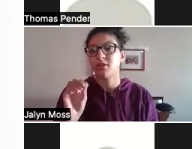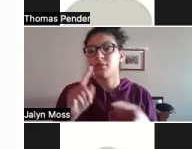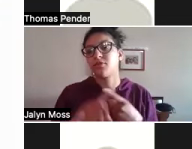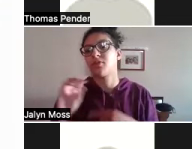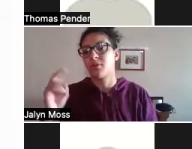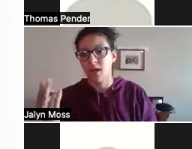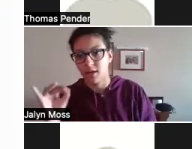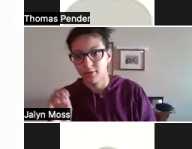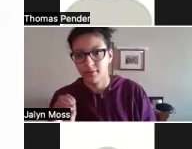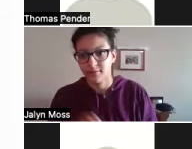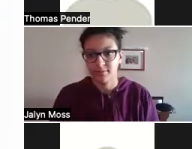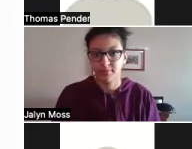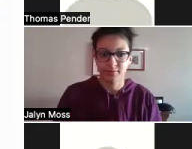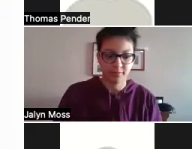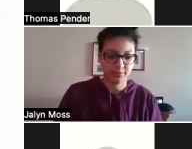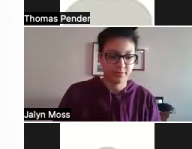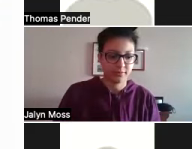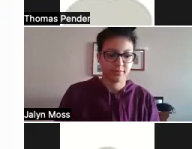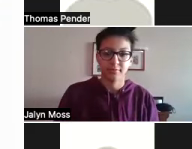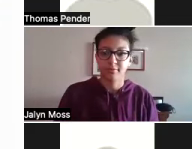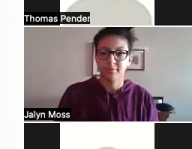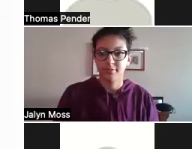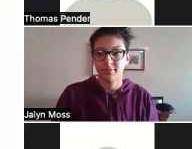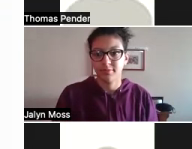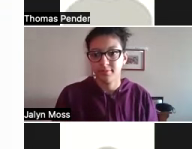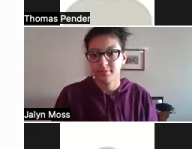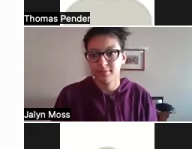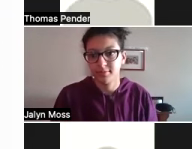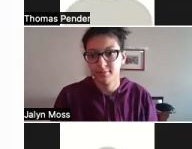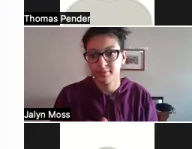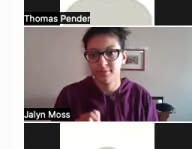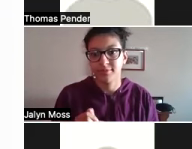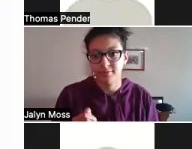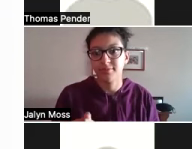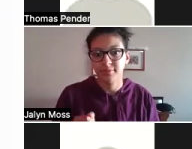they gave Ohio the southern part, which contained Toledo.